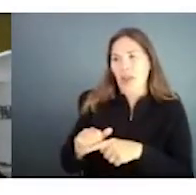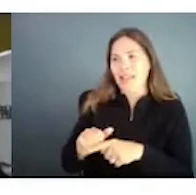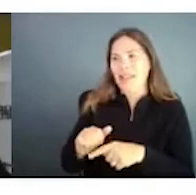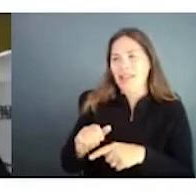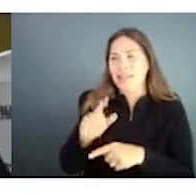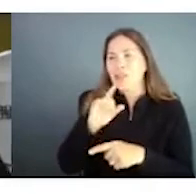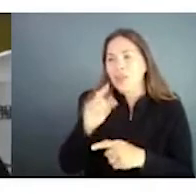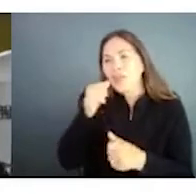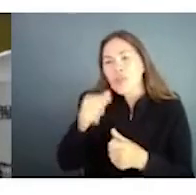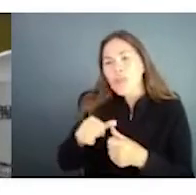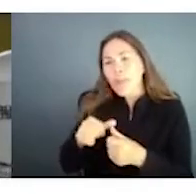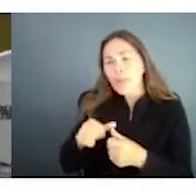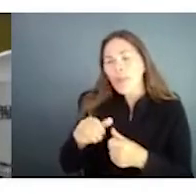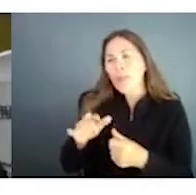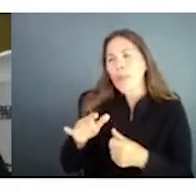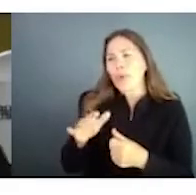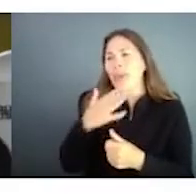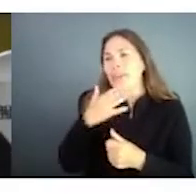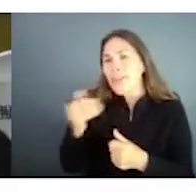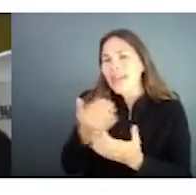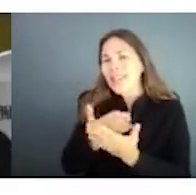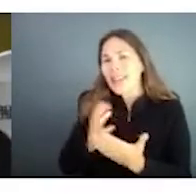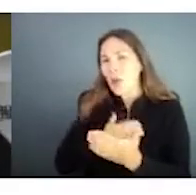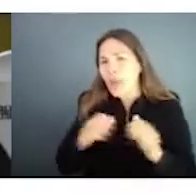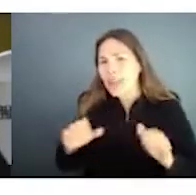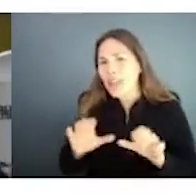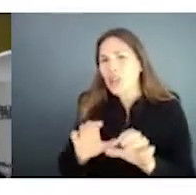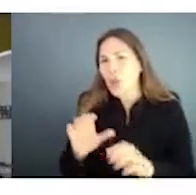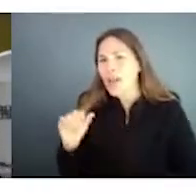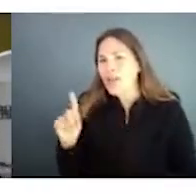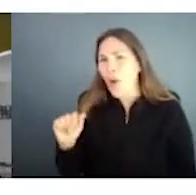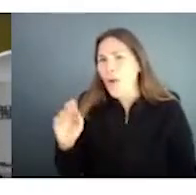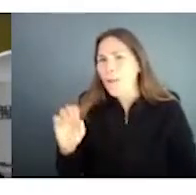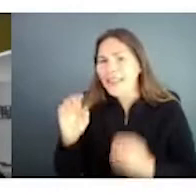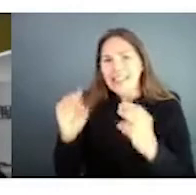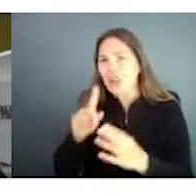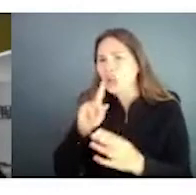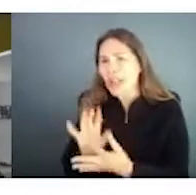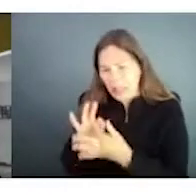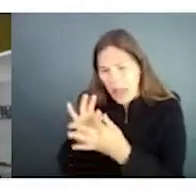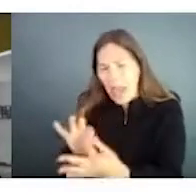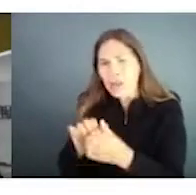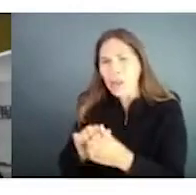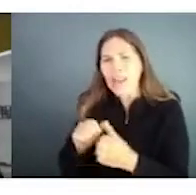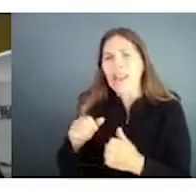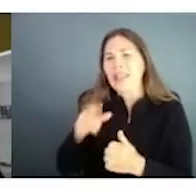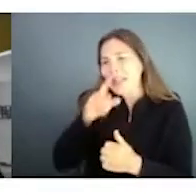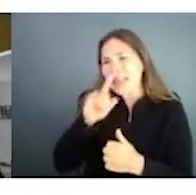say, remember that the best thing we can do as Adobe teachers is really connect with these kids, right? Build them